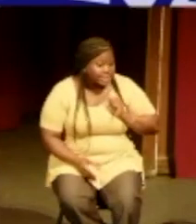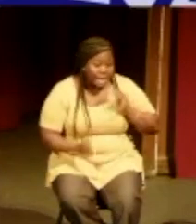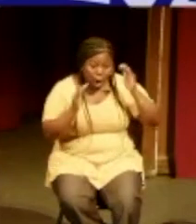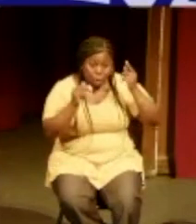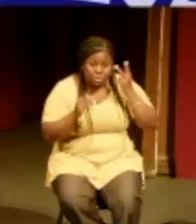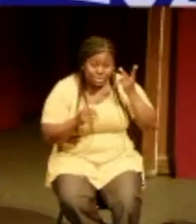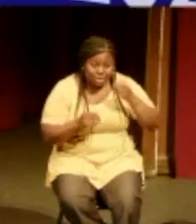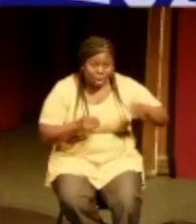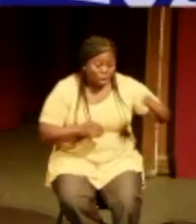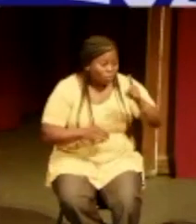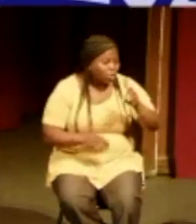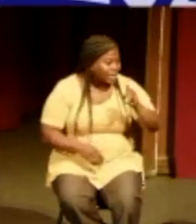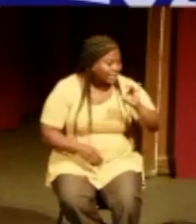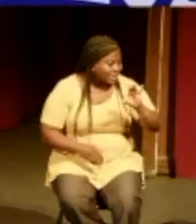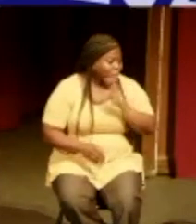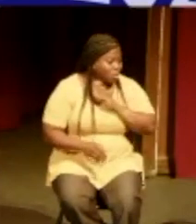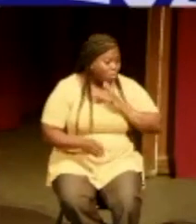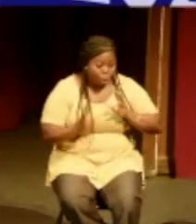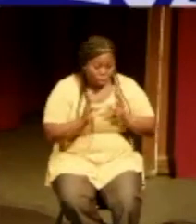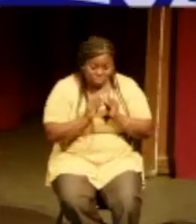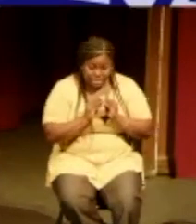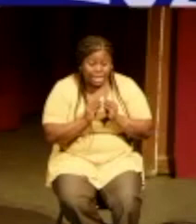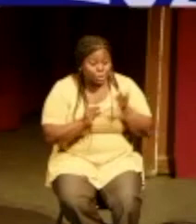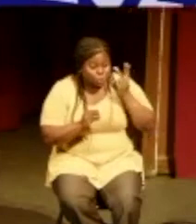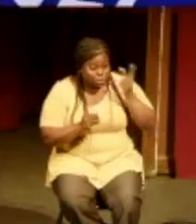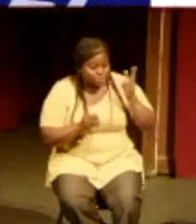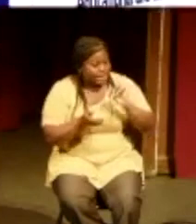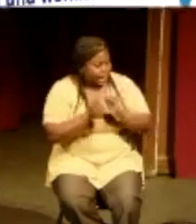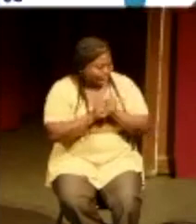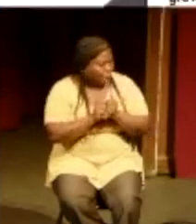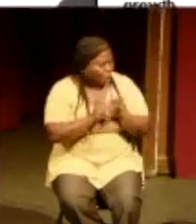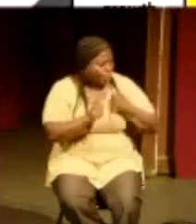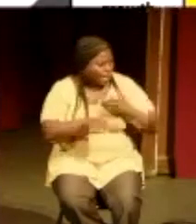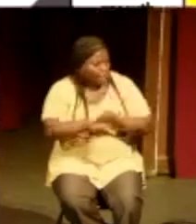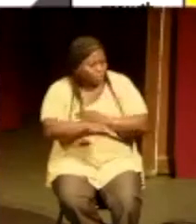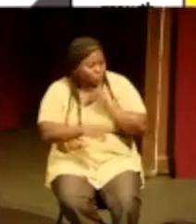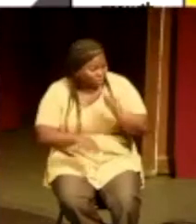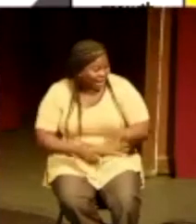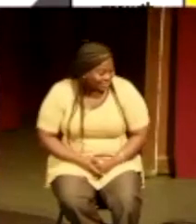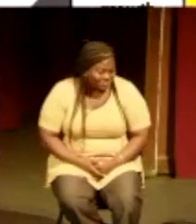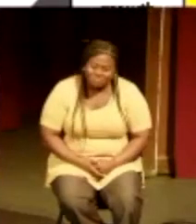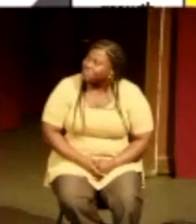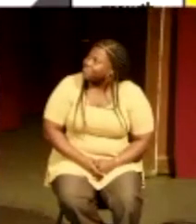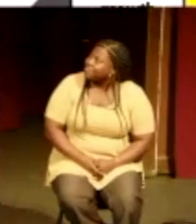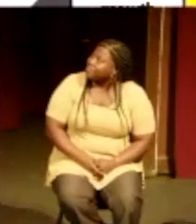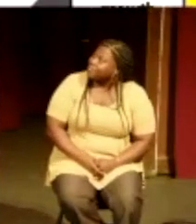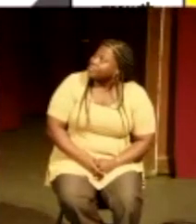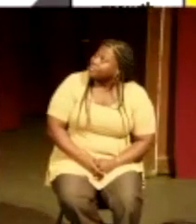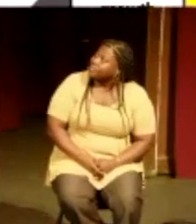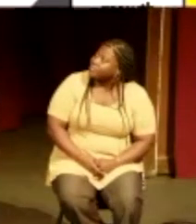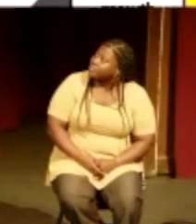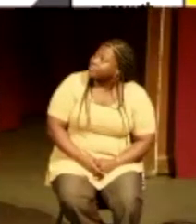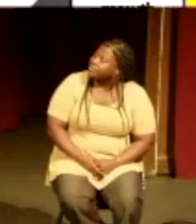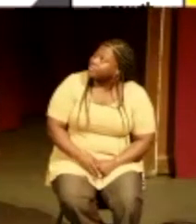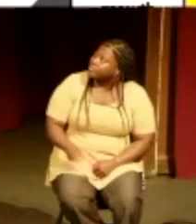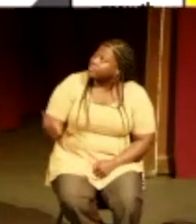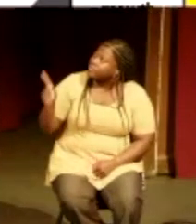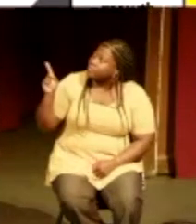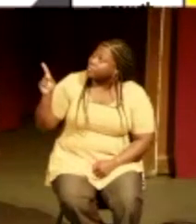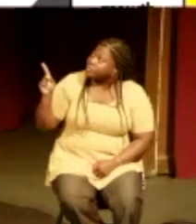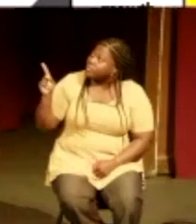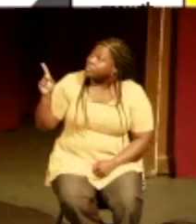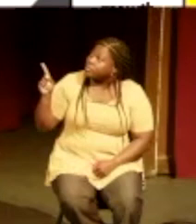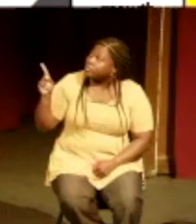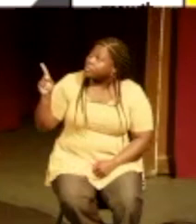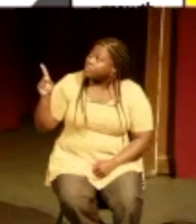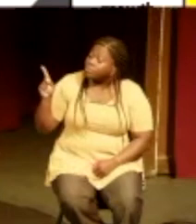board meeting to hear me report out on how we did. And this is our first major goal area, goal